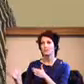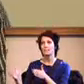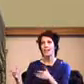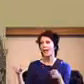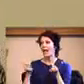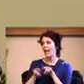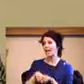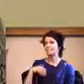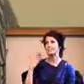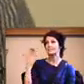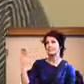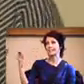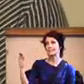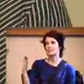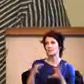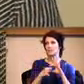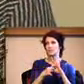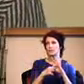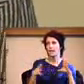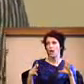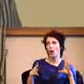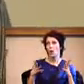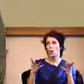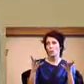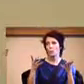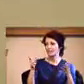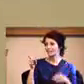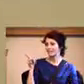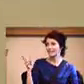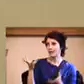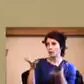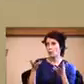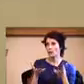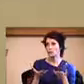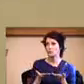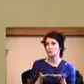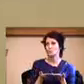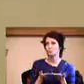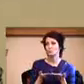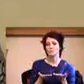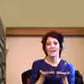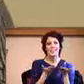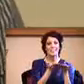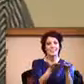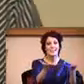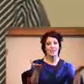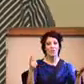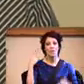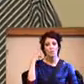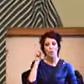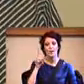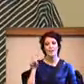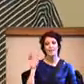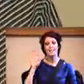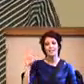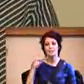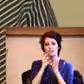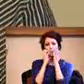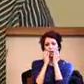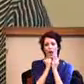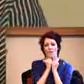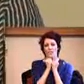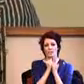to leave behind something for his beloved his community his followers the